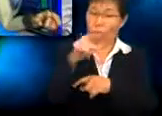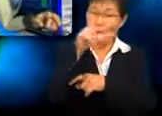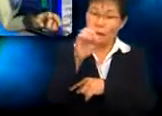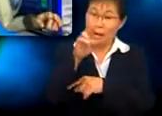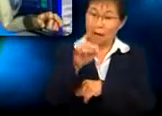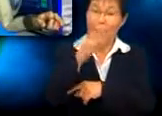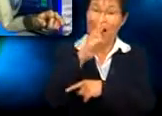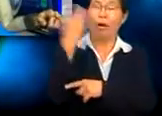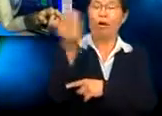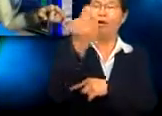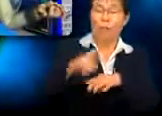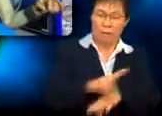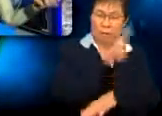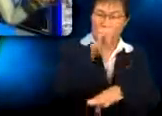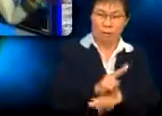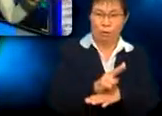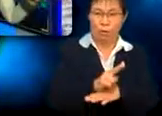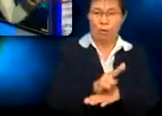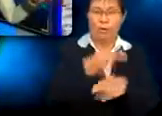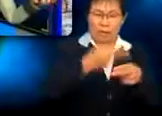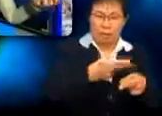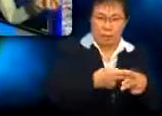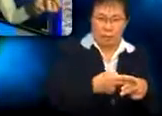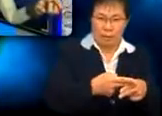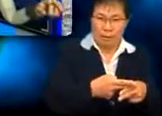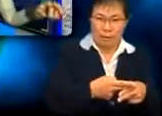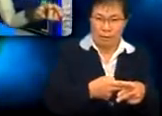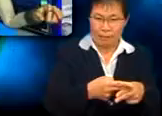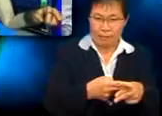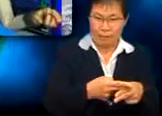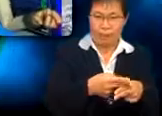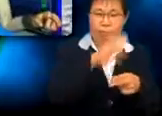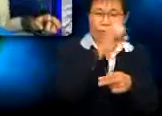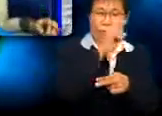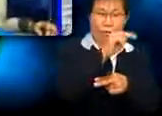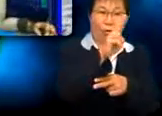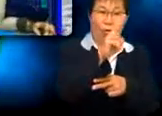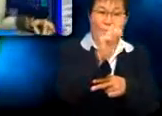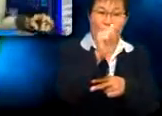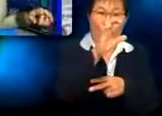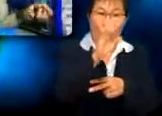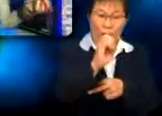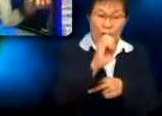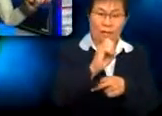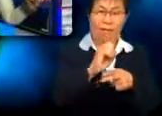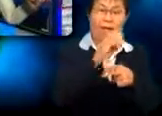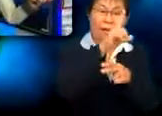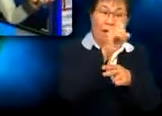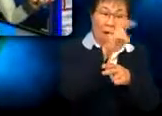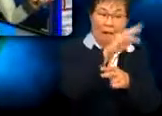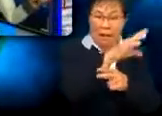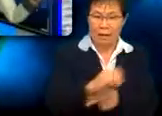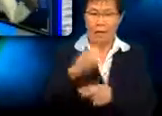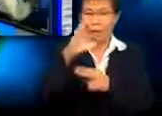lenses that are commonly used, namely the convex lens and